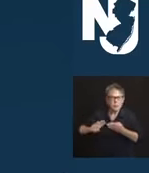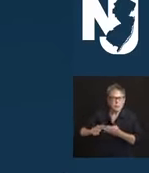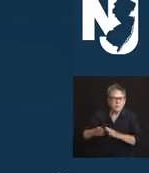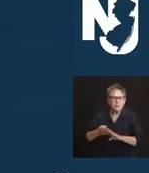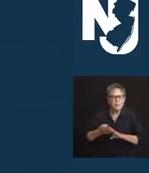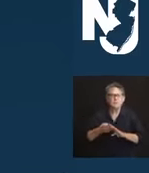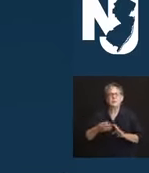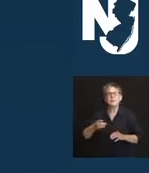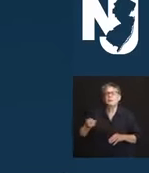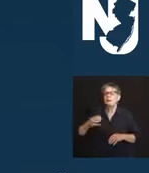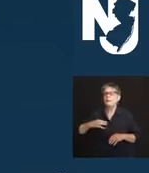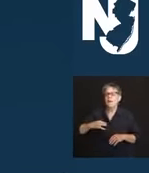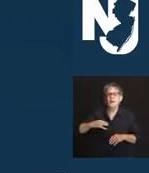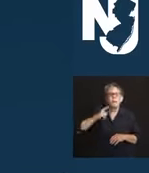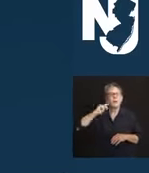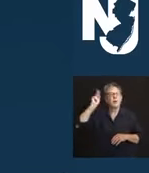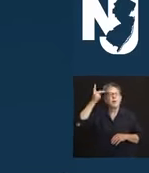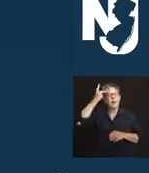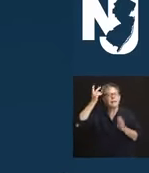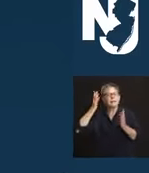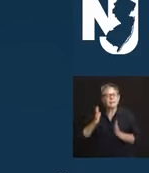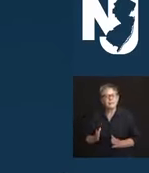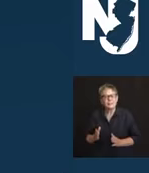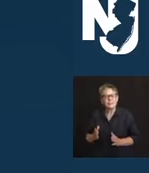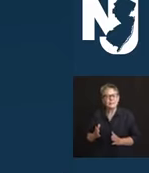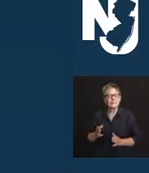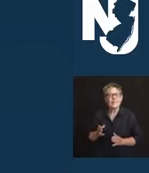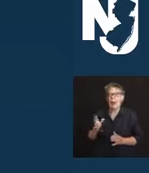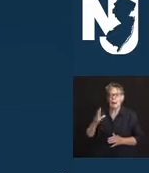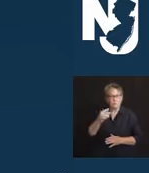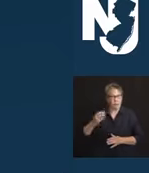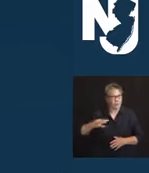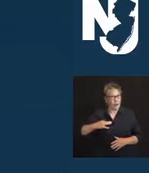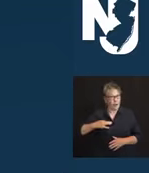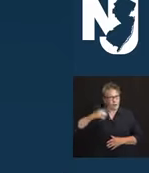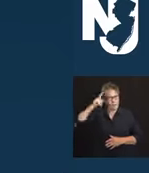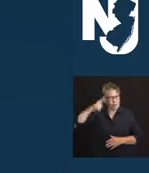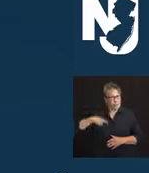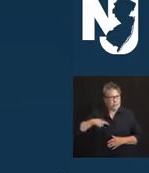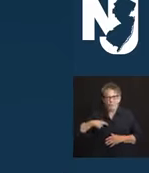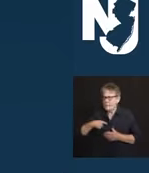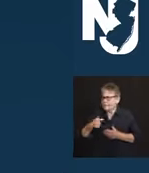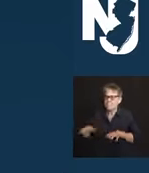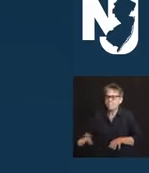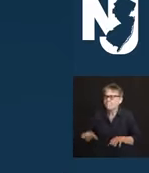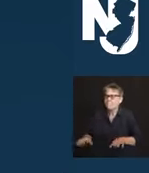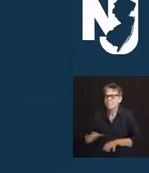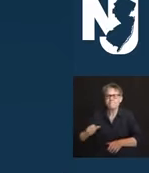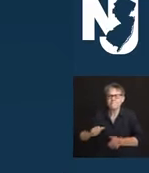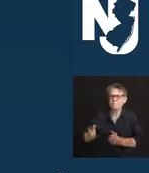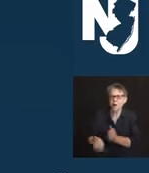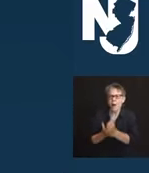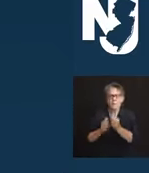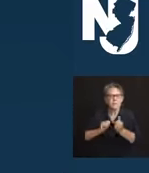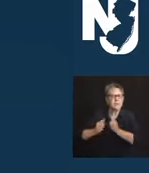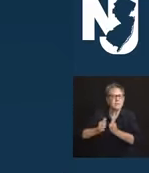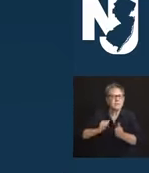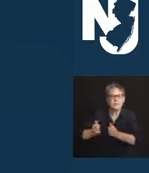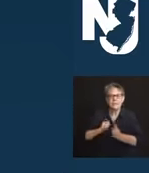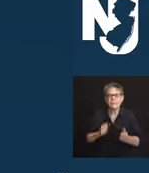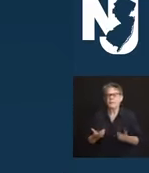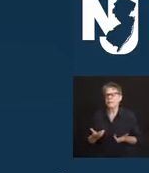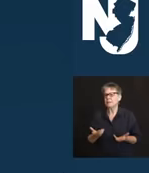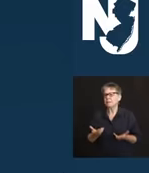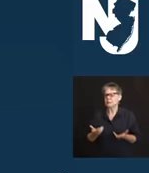most deeply ingrained in Christine, and despite having held jobs with Aramark and Macy's, it was as the head